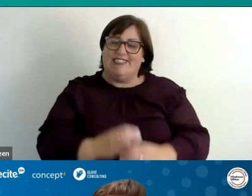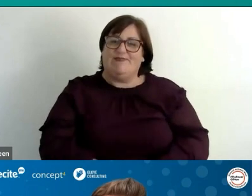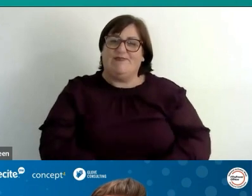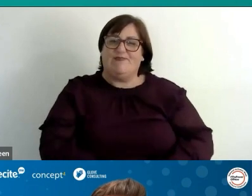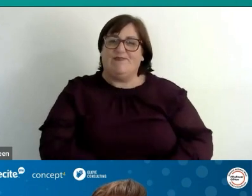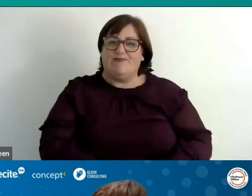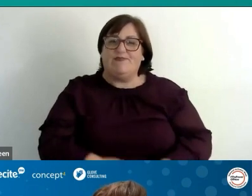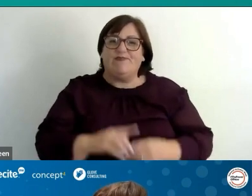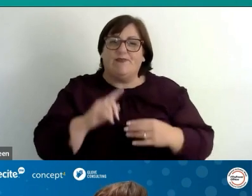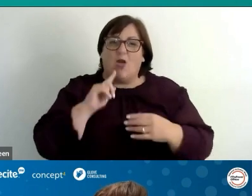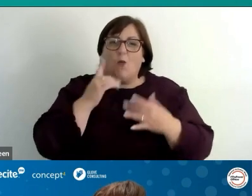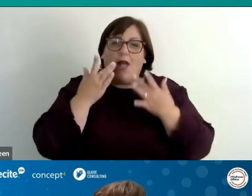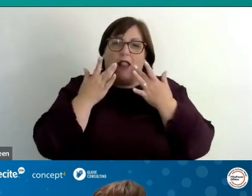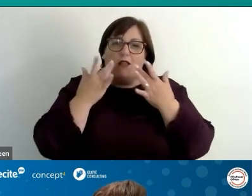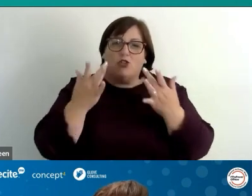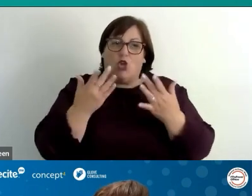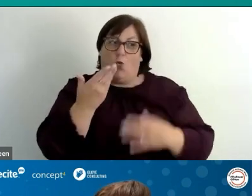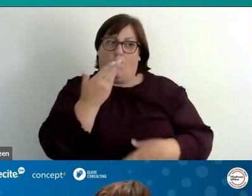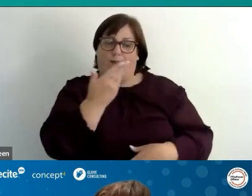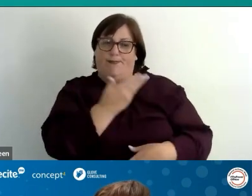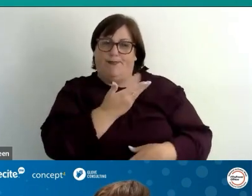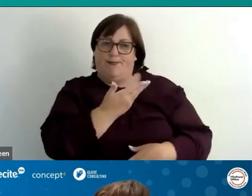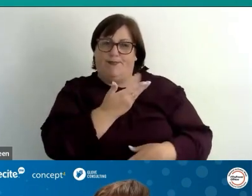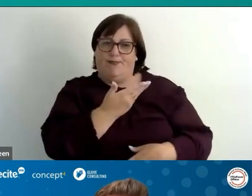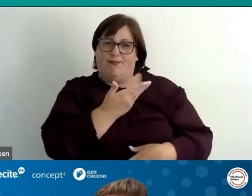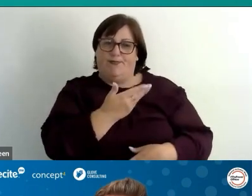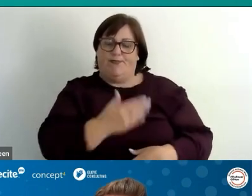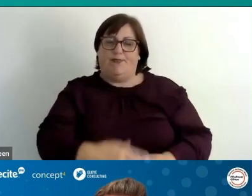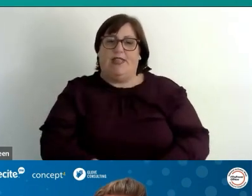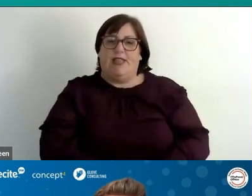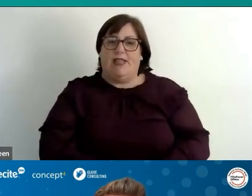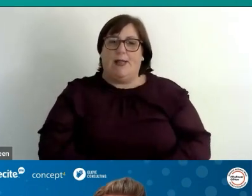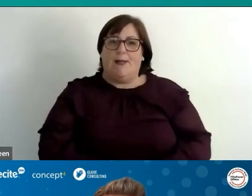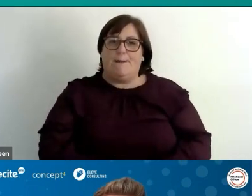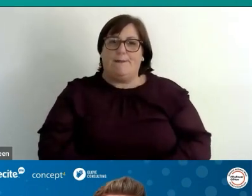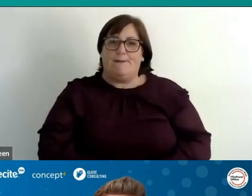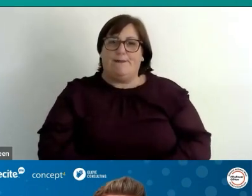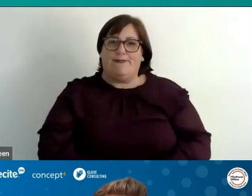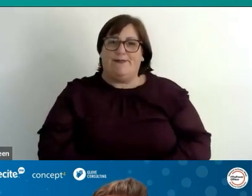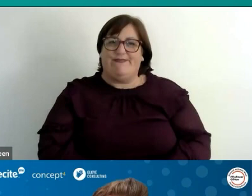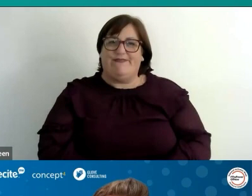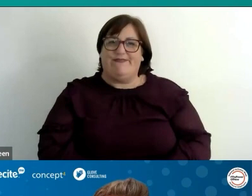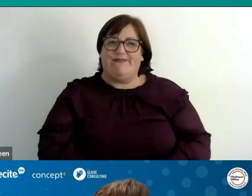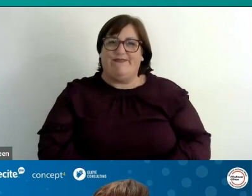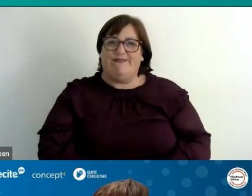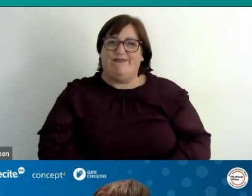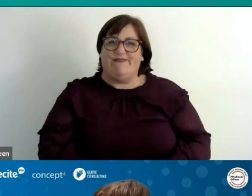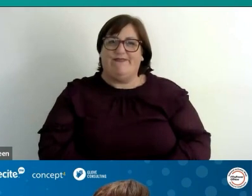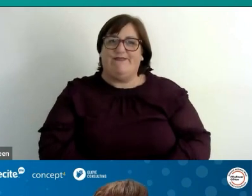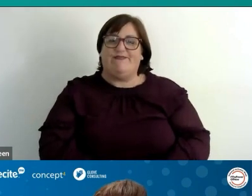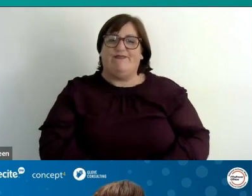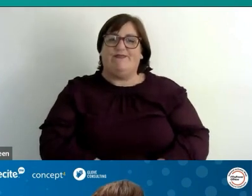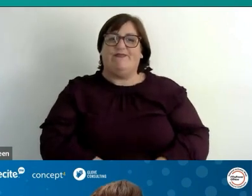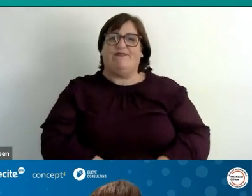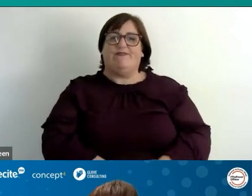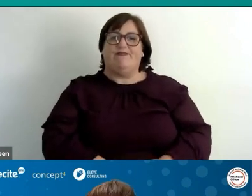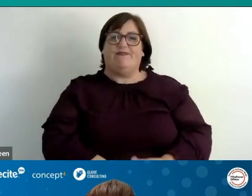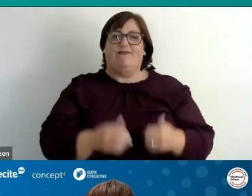screen. Give a second, everyone. Okay. Hopefully do better than me, John. Well, you never know.